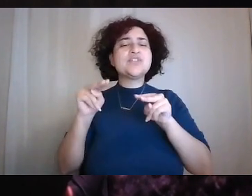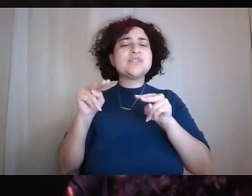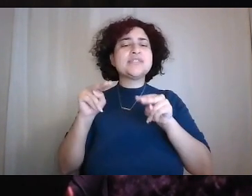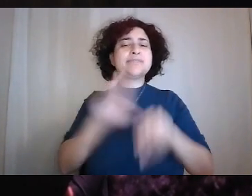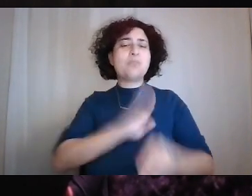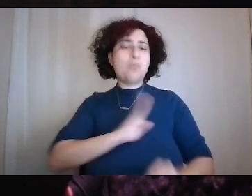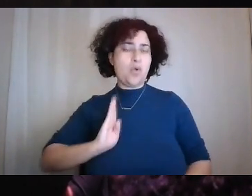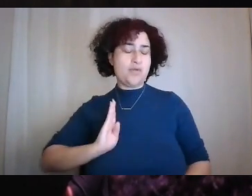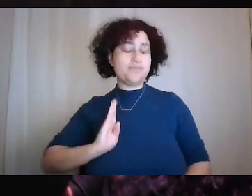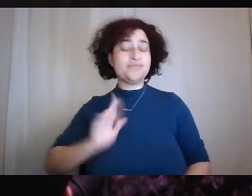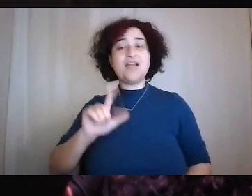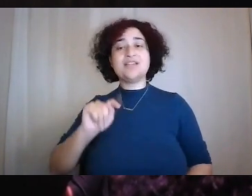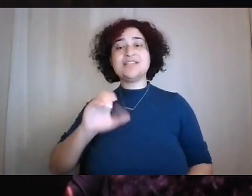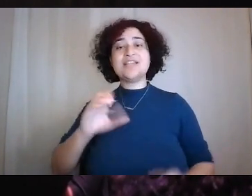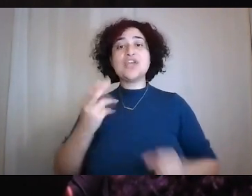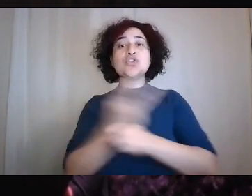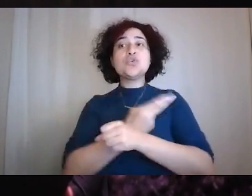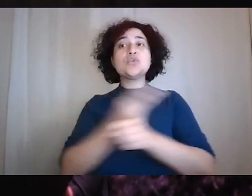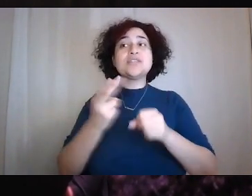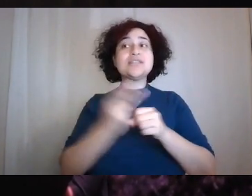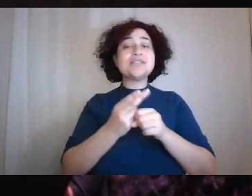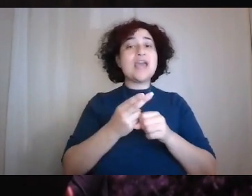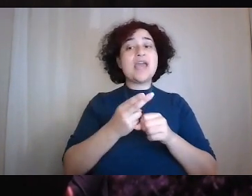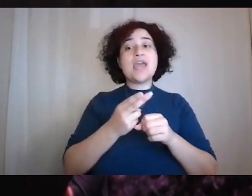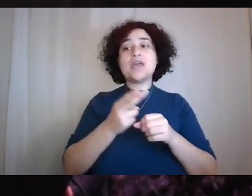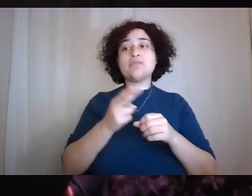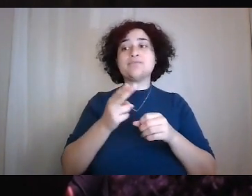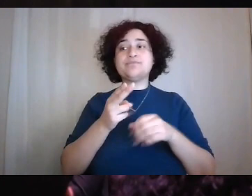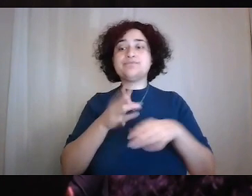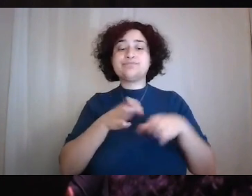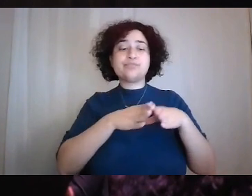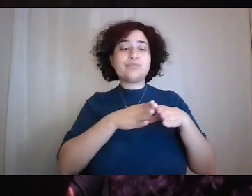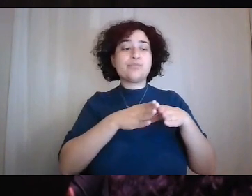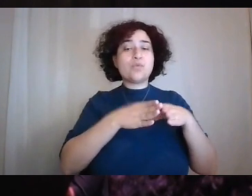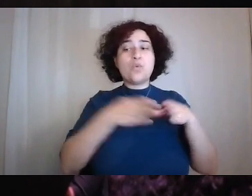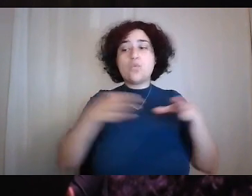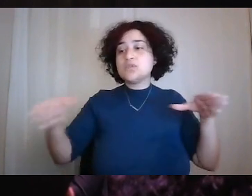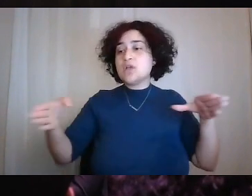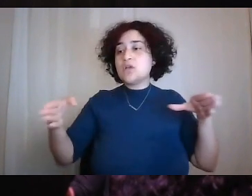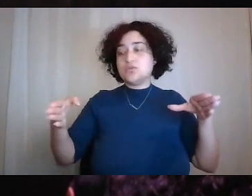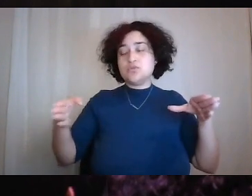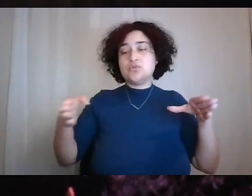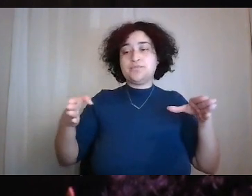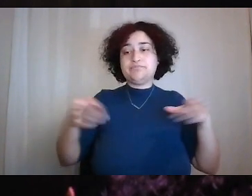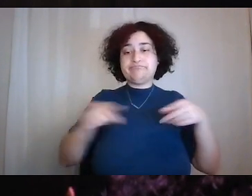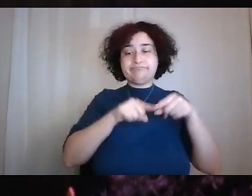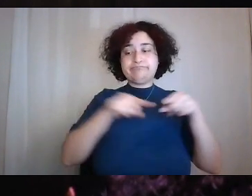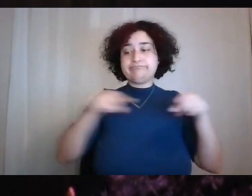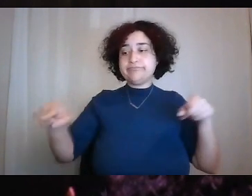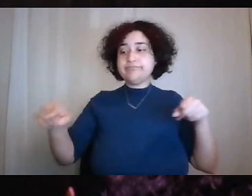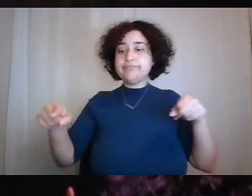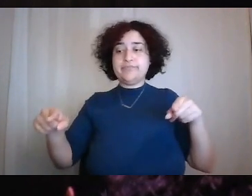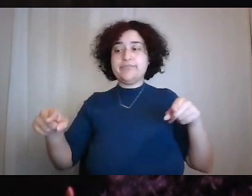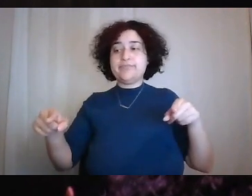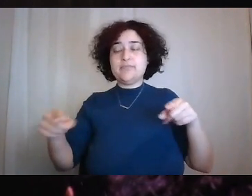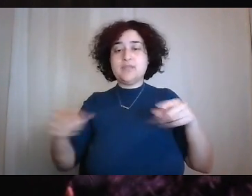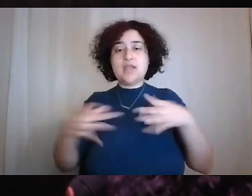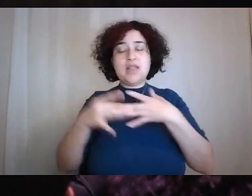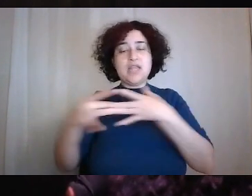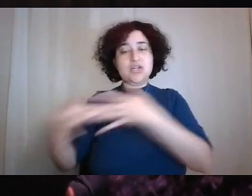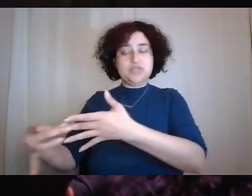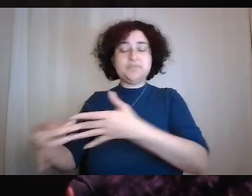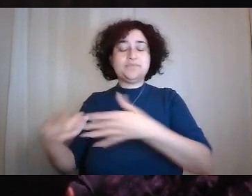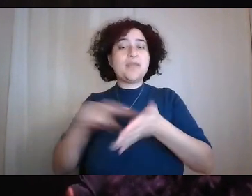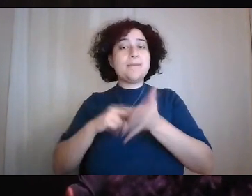horizontal rather than vertical power structure. Our programming is decided and curated by a steering committee of 38 people with a little